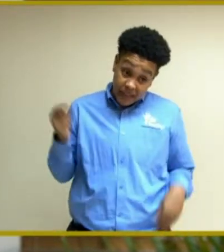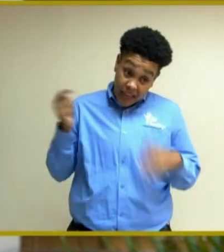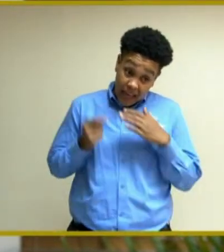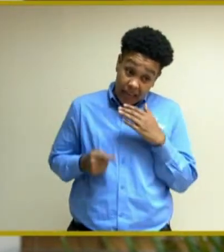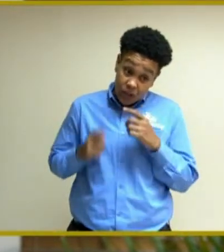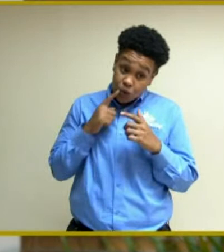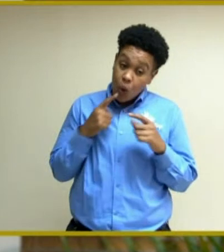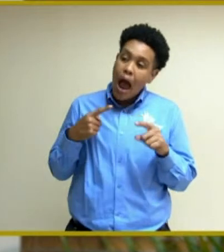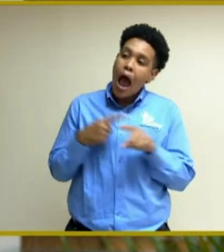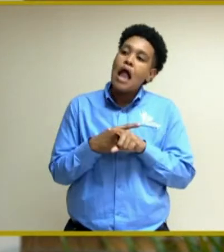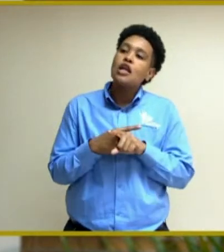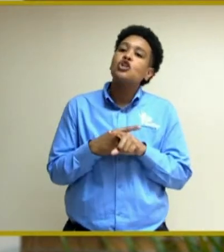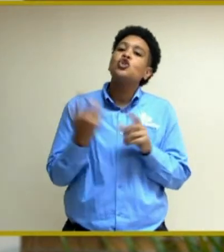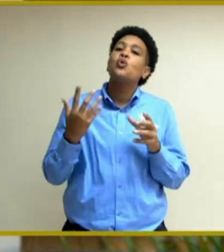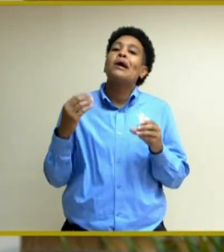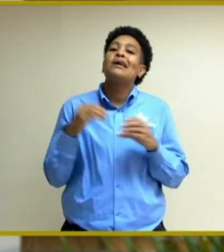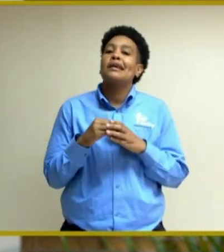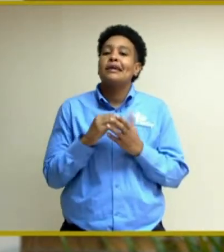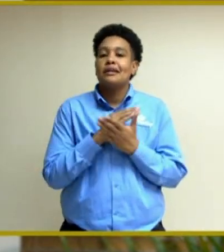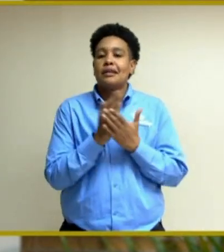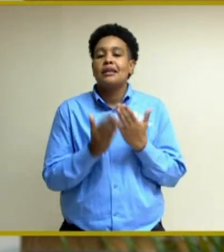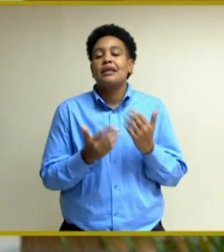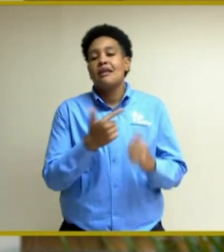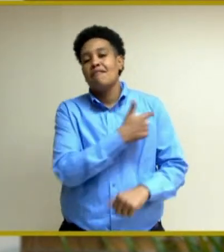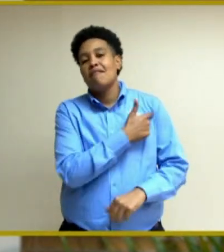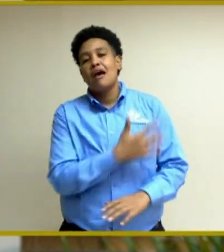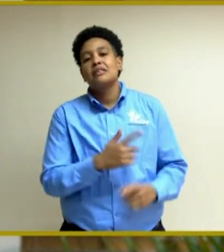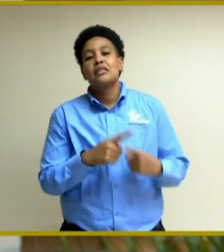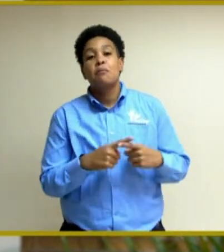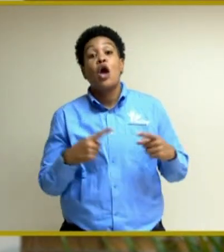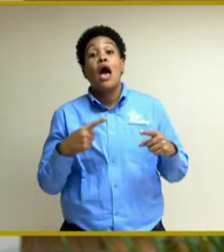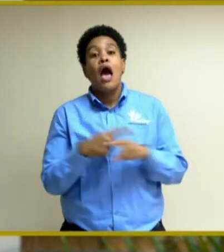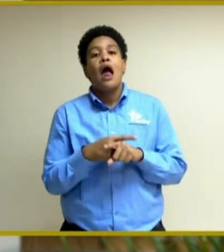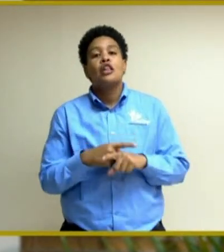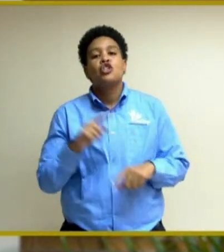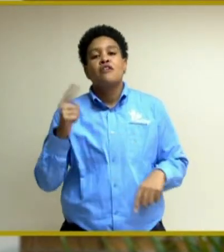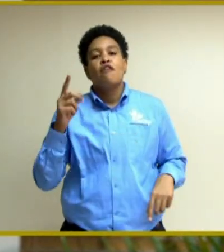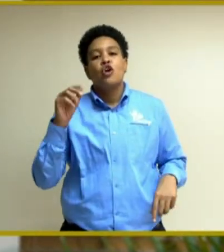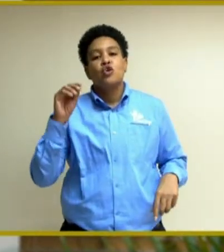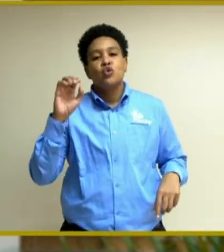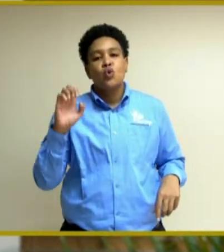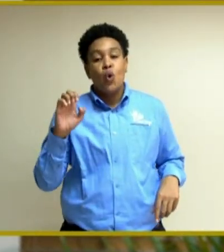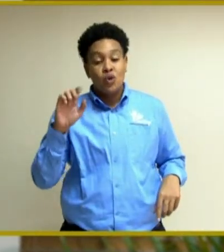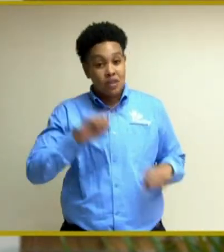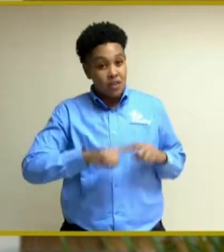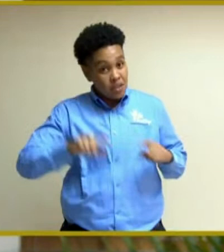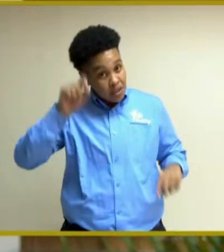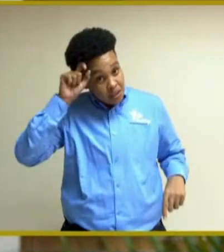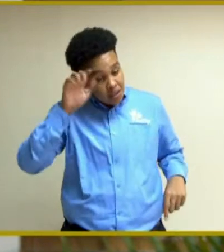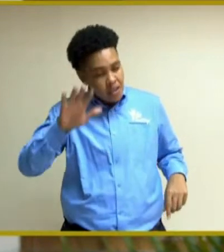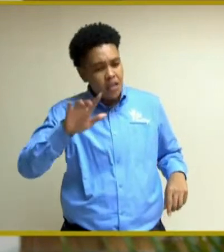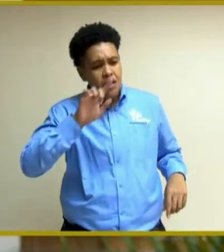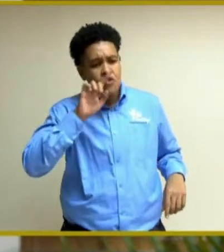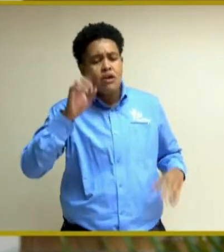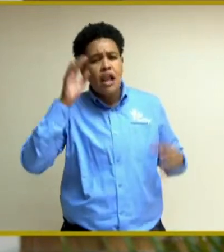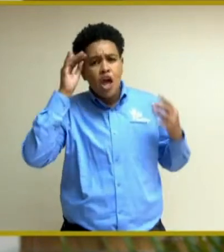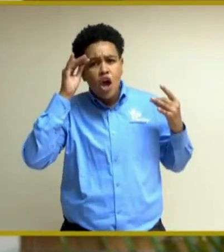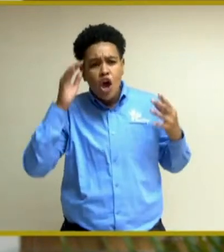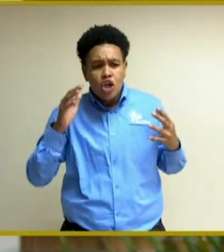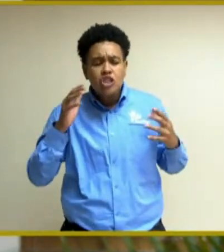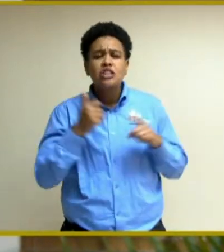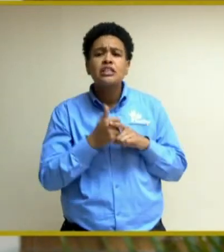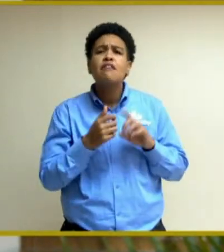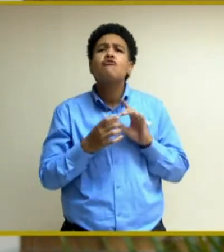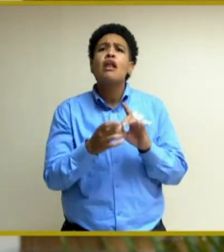allergies to the components of the vaccine, as well as an allergy to the first dose of the vaccine. However, there is a concern